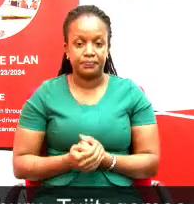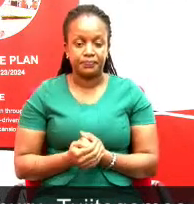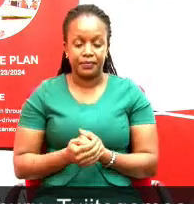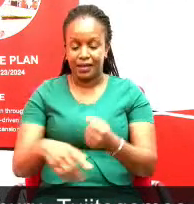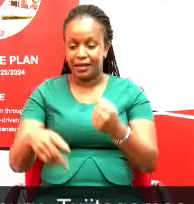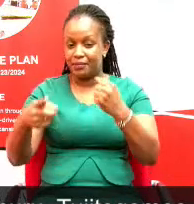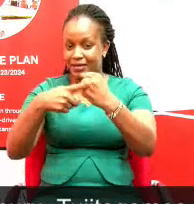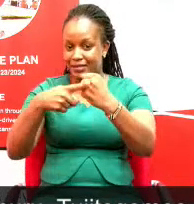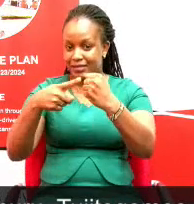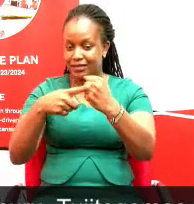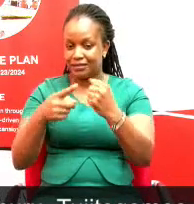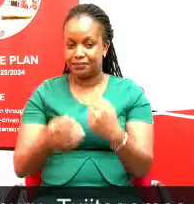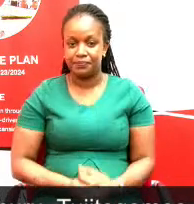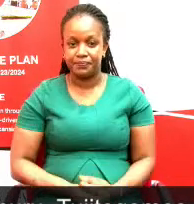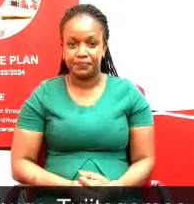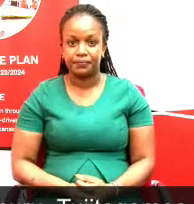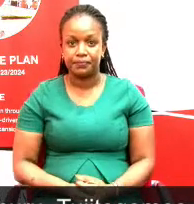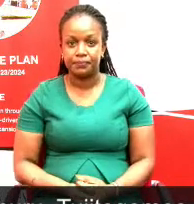6,